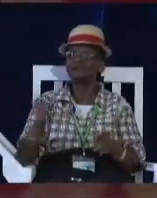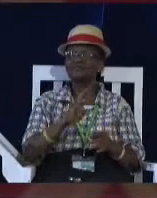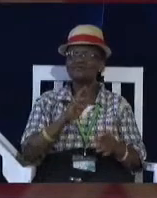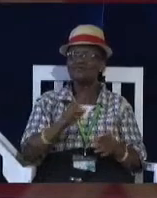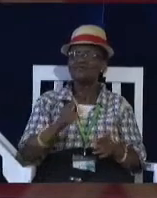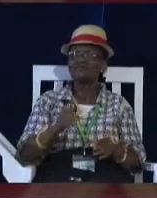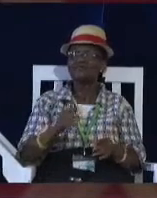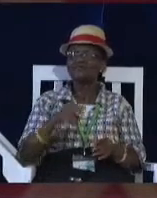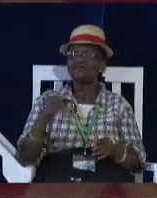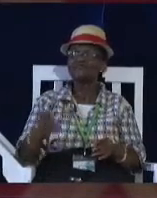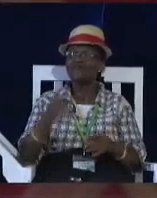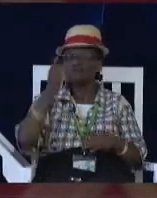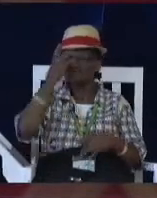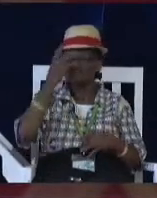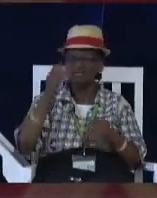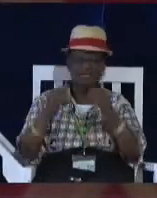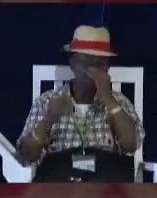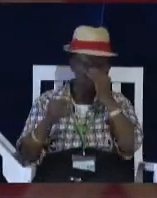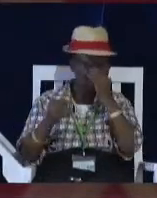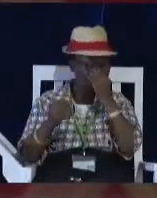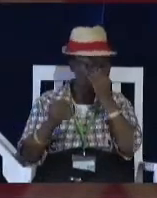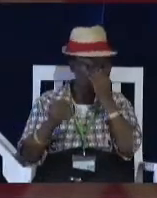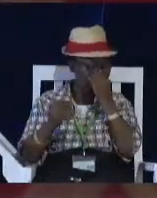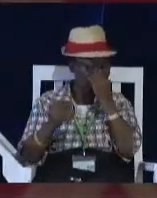examine yourself.